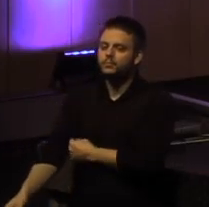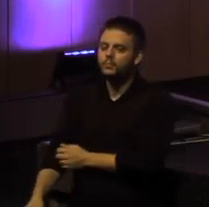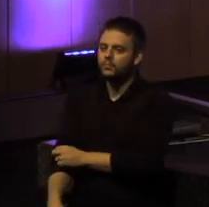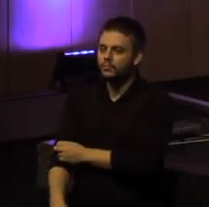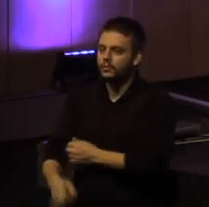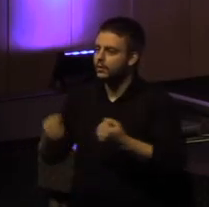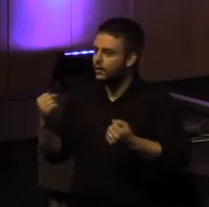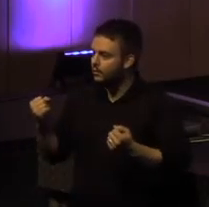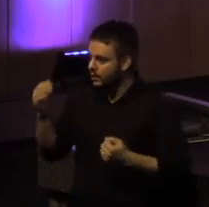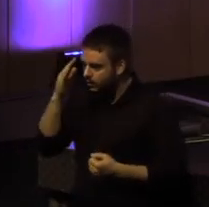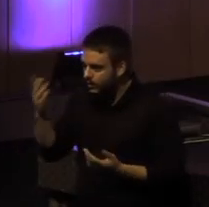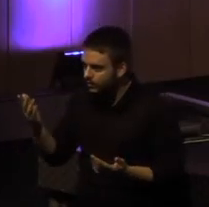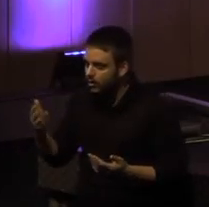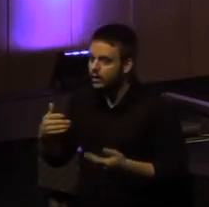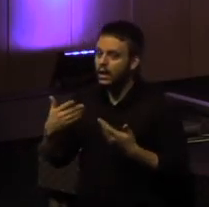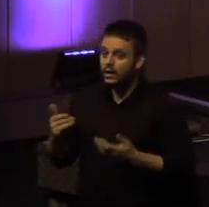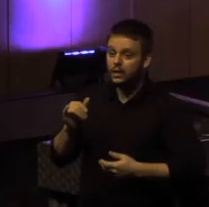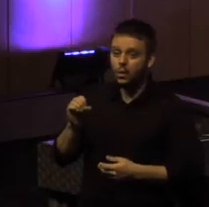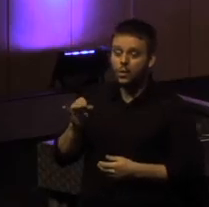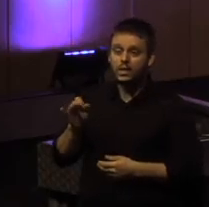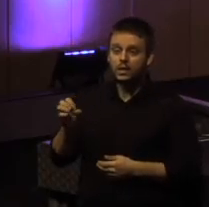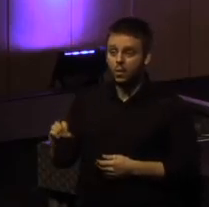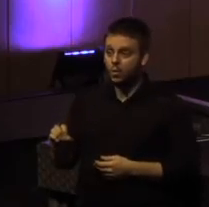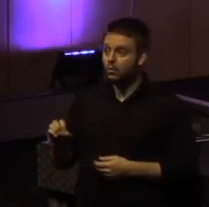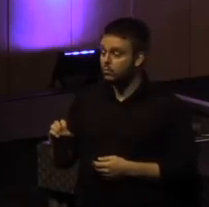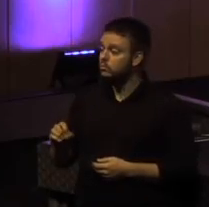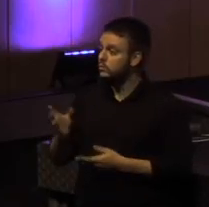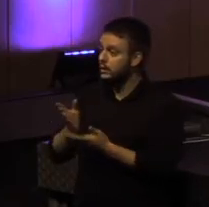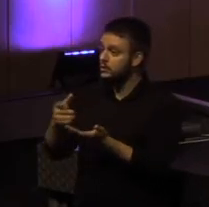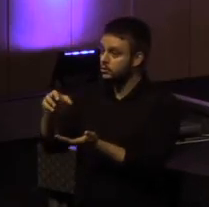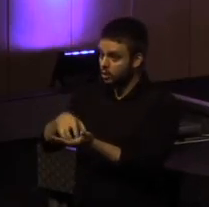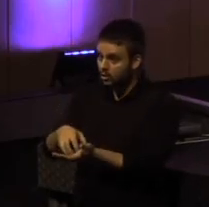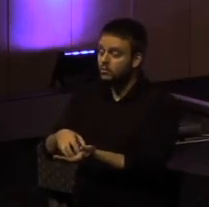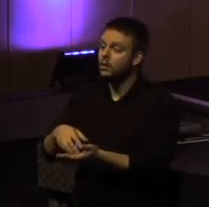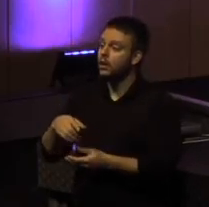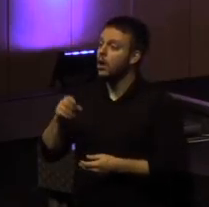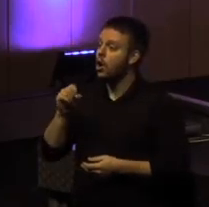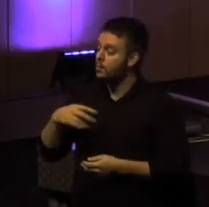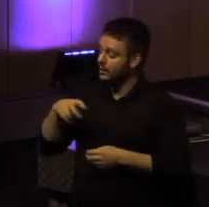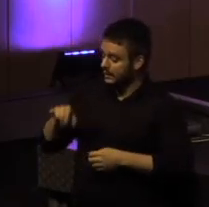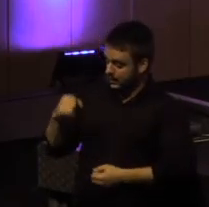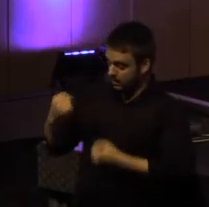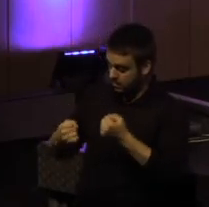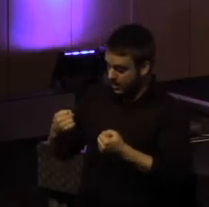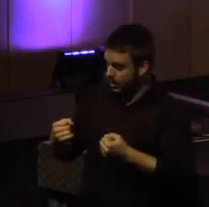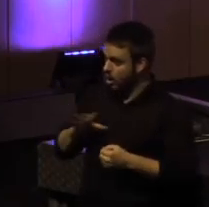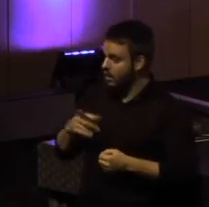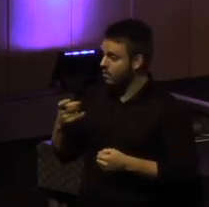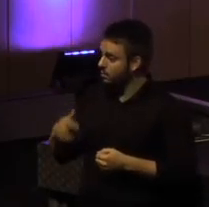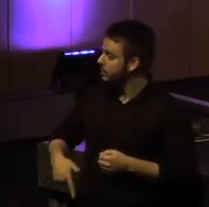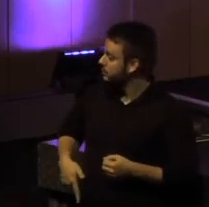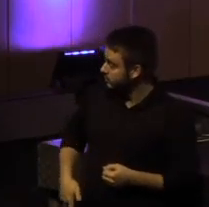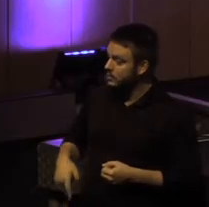he was even covered with a sheet. His body lay. This is an apartment complex that